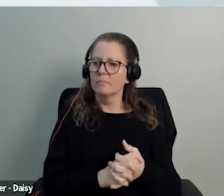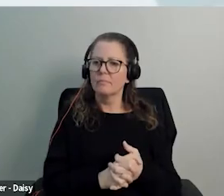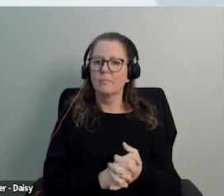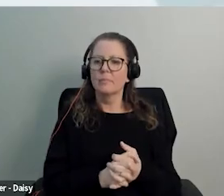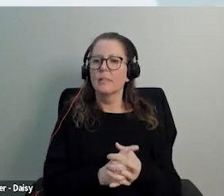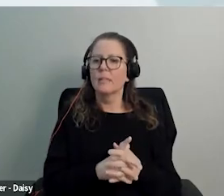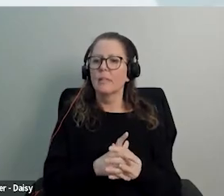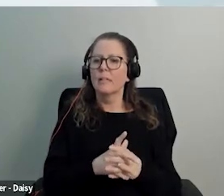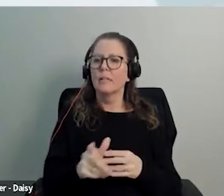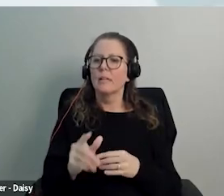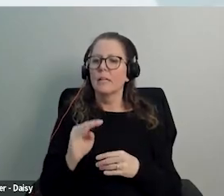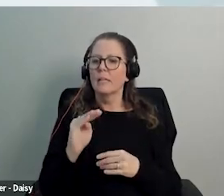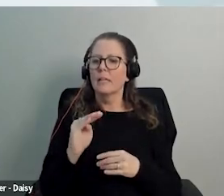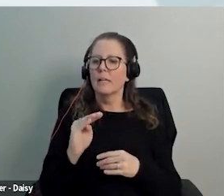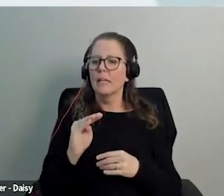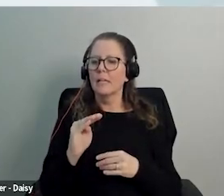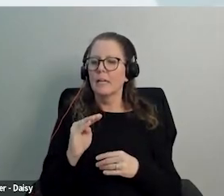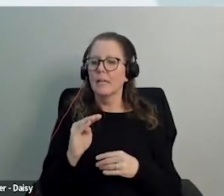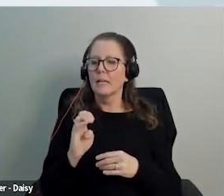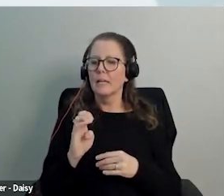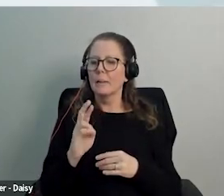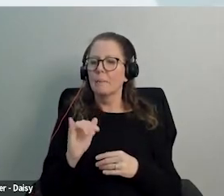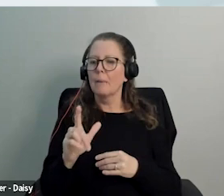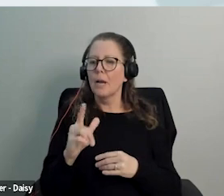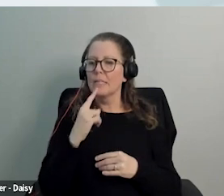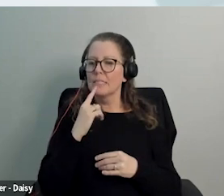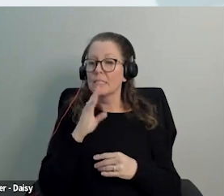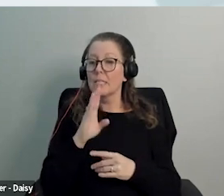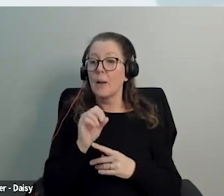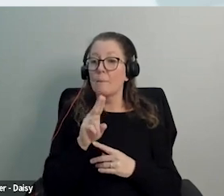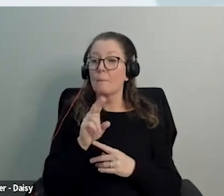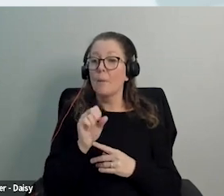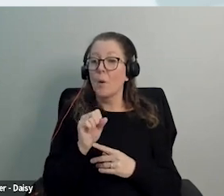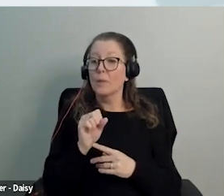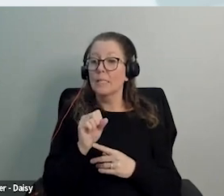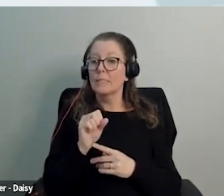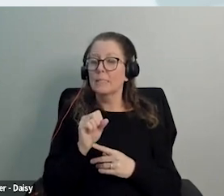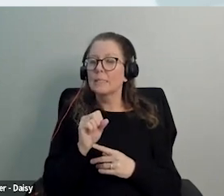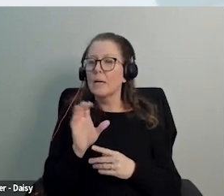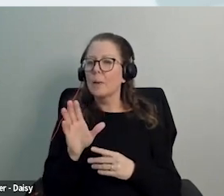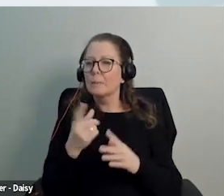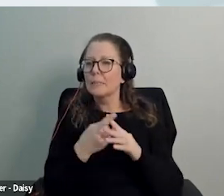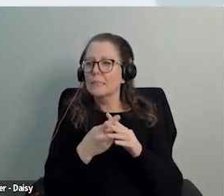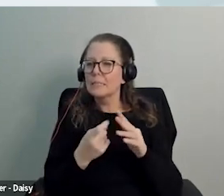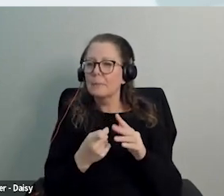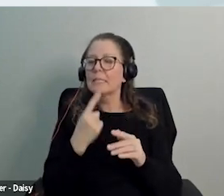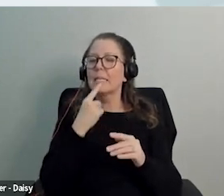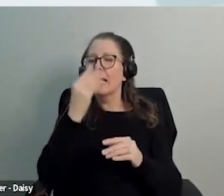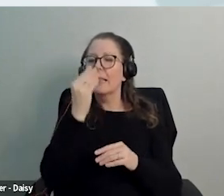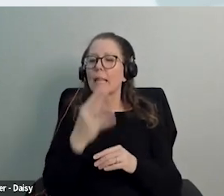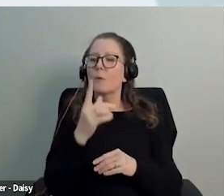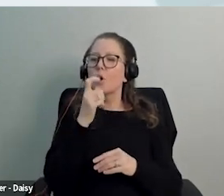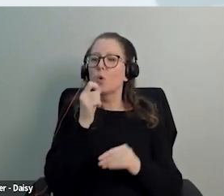Merrill says bonus points if you copy the questions in the chat and ask them out loud and let the candidates know, oh, it disappeared. Let the candidates know who